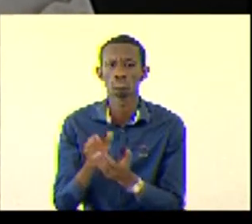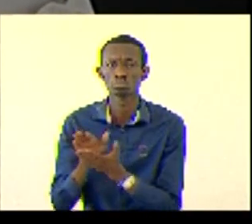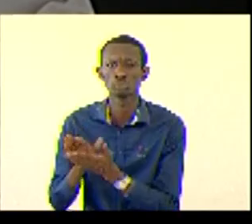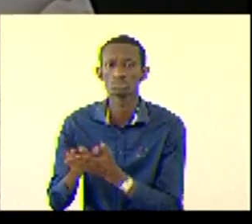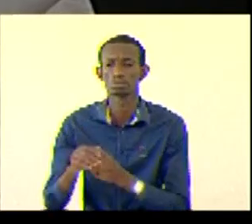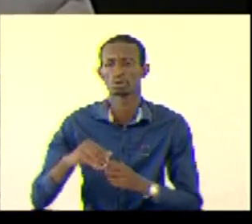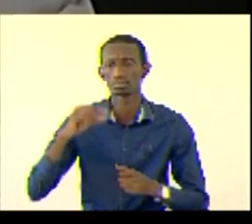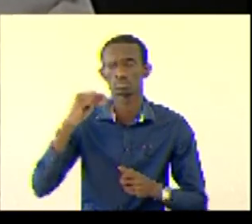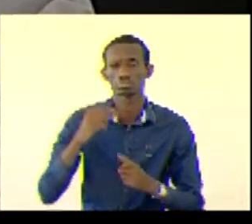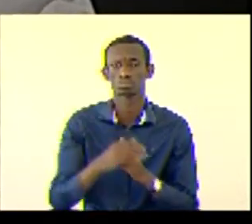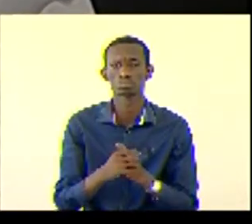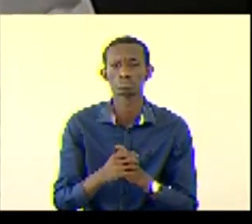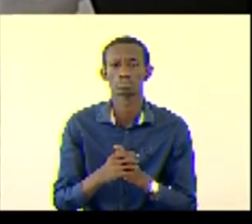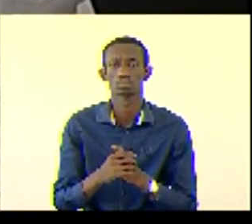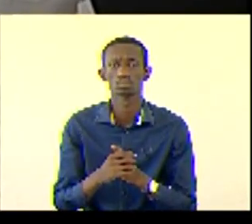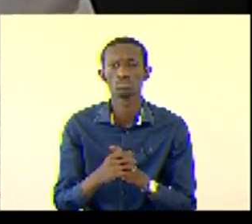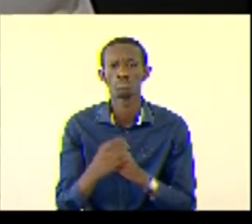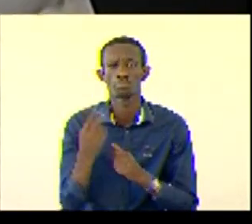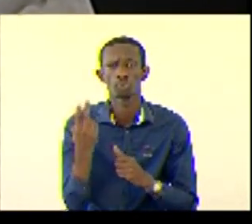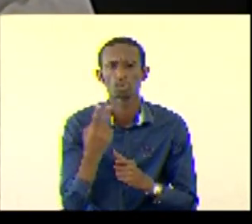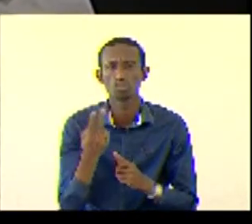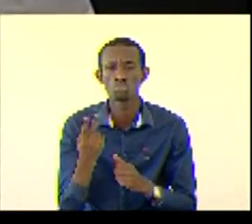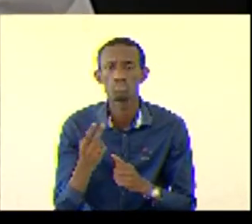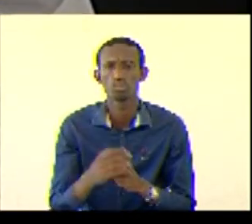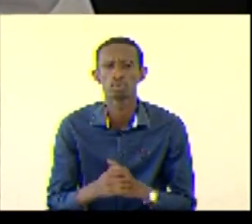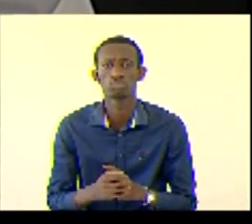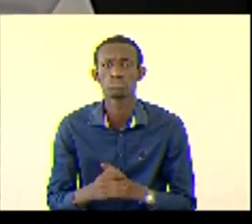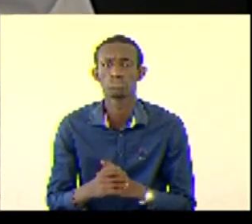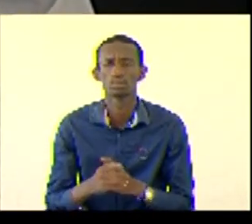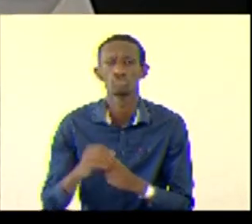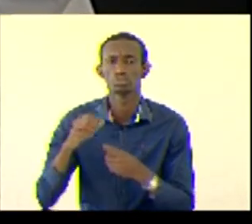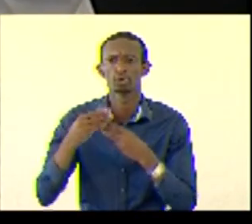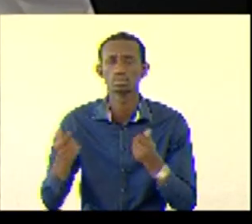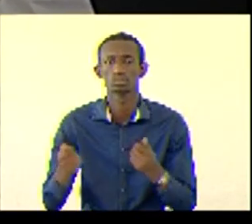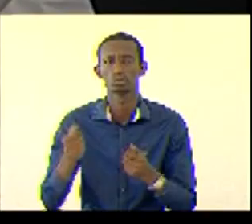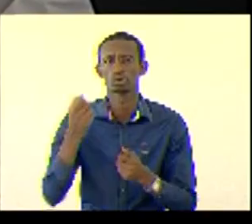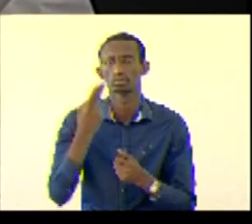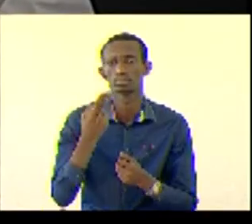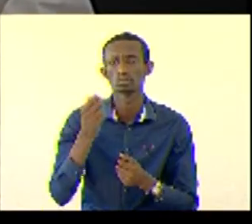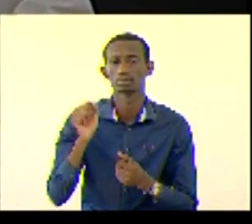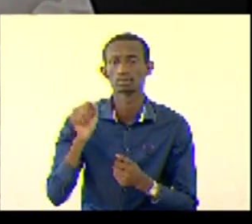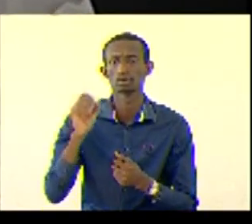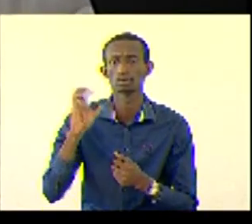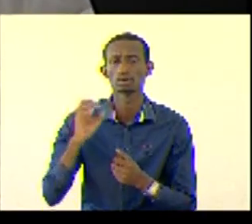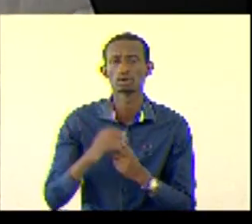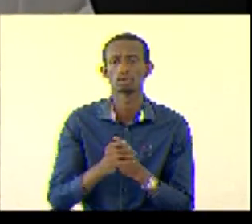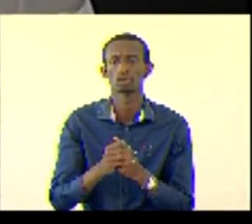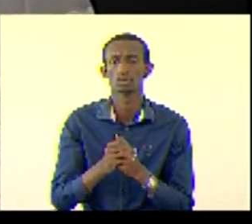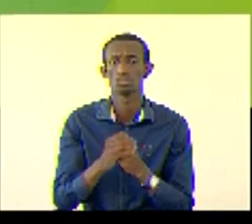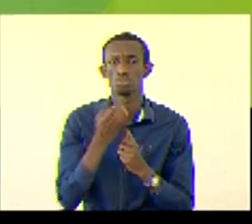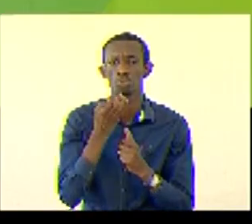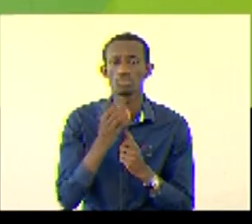to 50 cubic centimeters of diluted 20 volumes of hydrogen